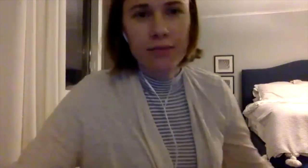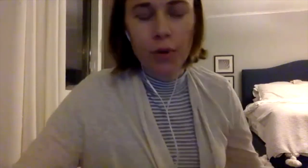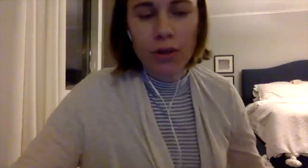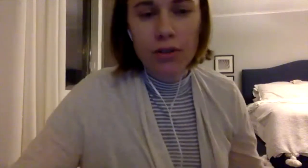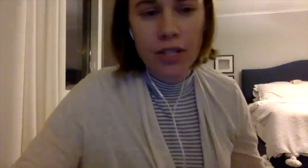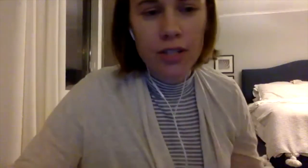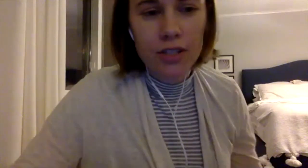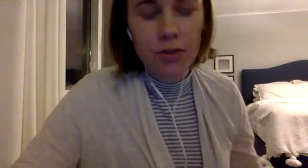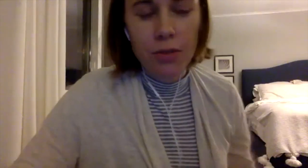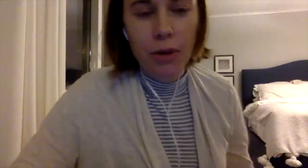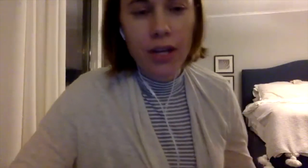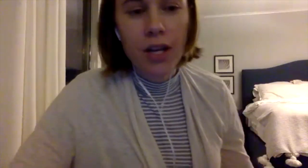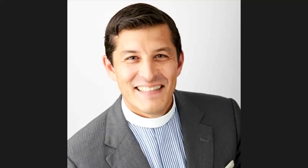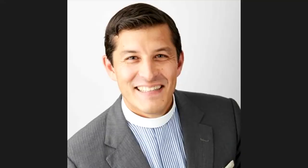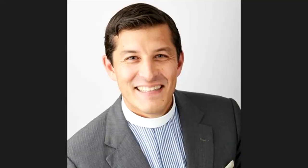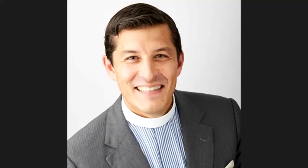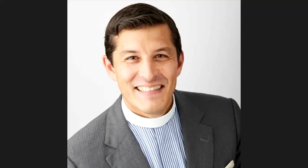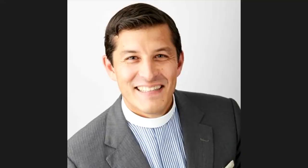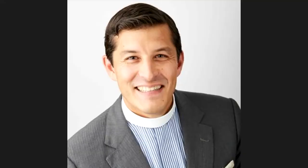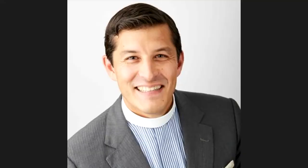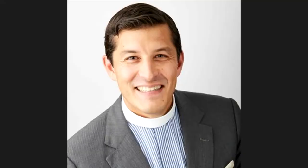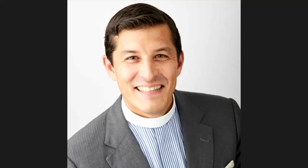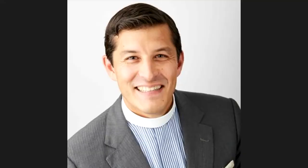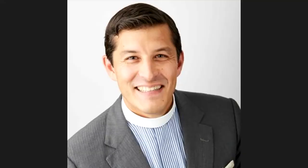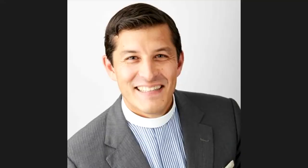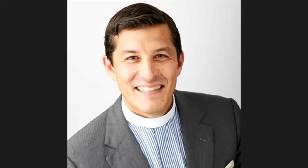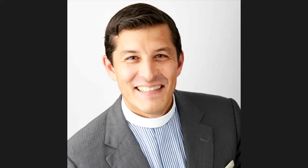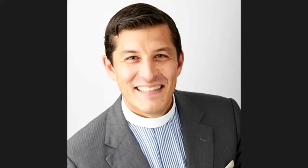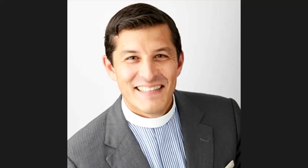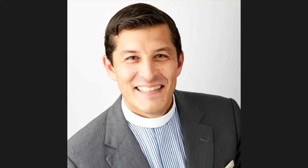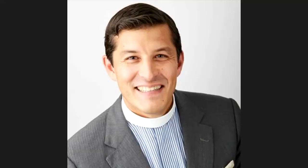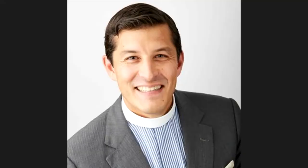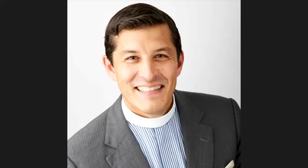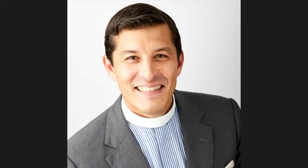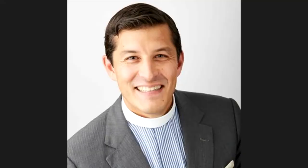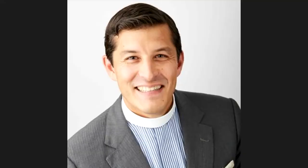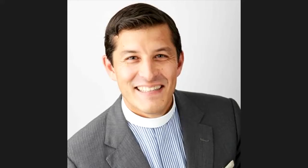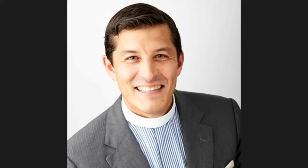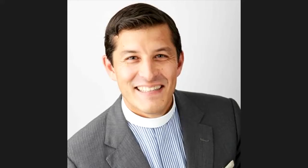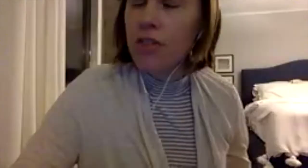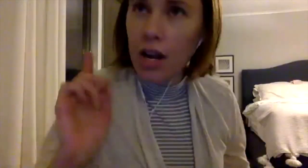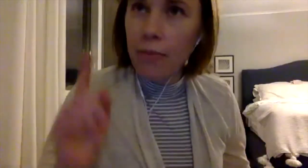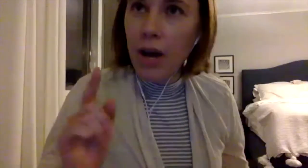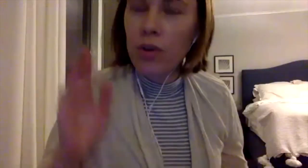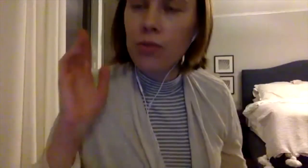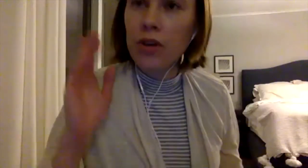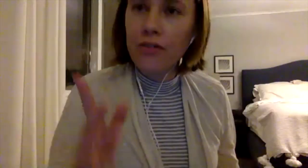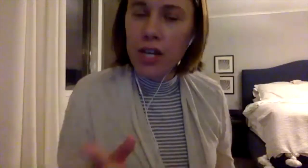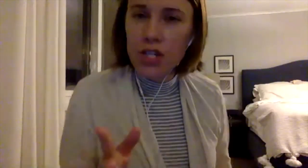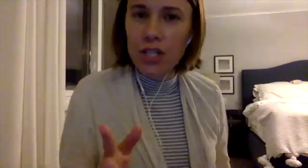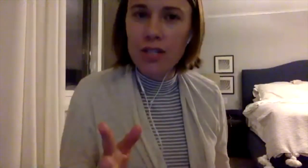my 4-year-old's here to join the party. The other thing that I noticed was, or thought